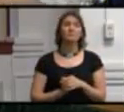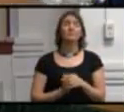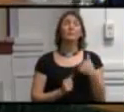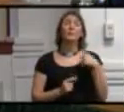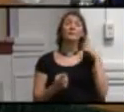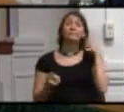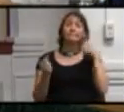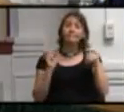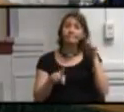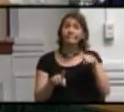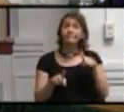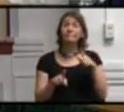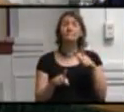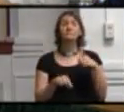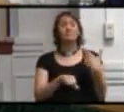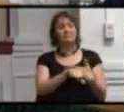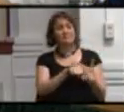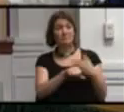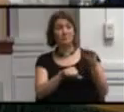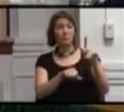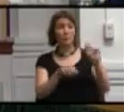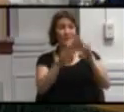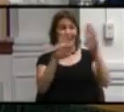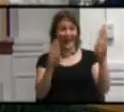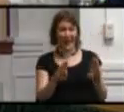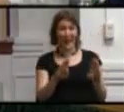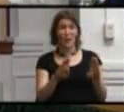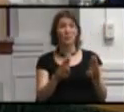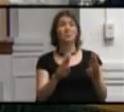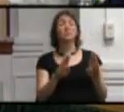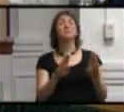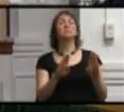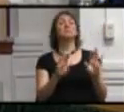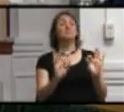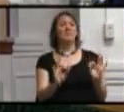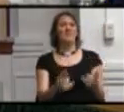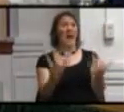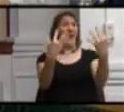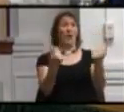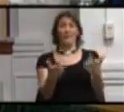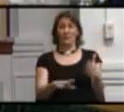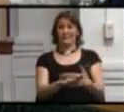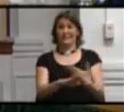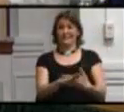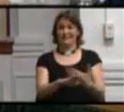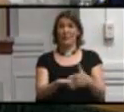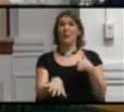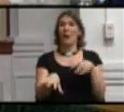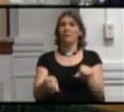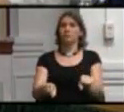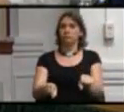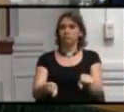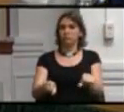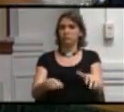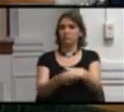agreements that the Brooks House Redevelopment Group required in order to secure